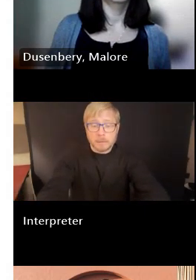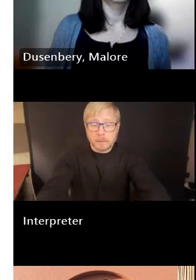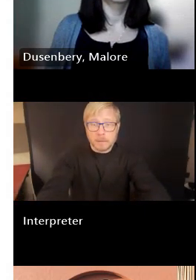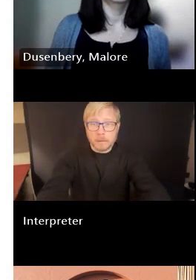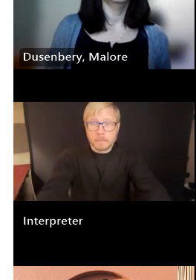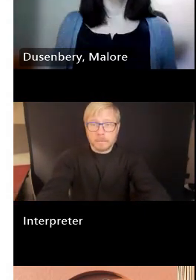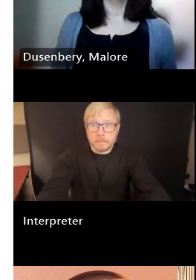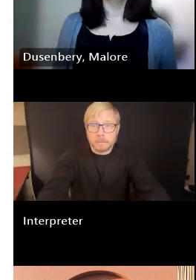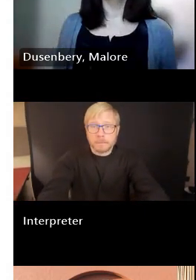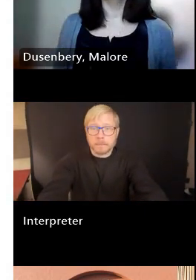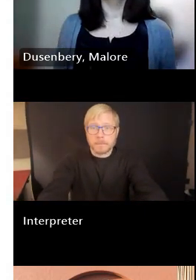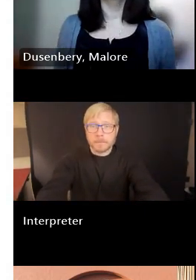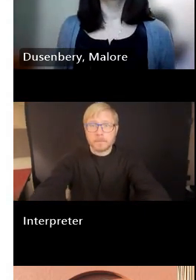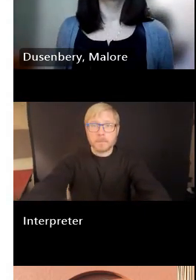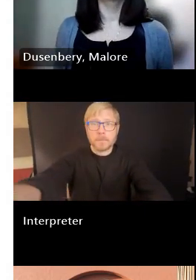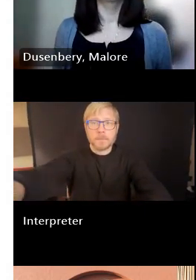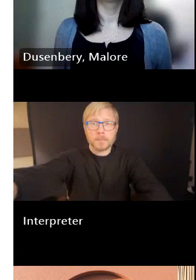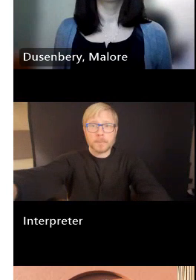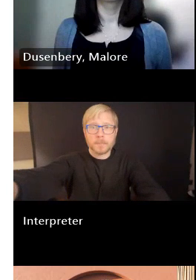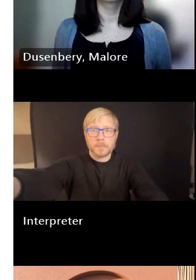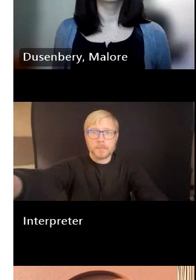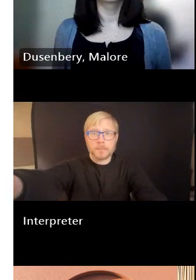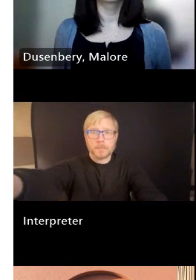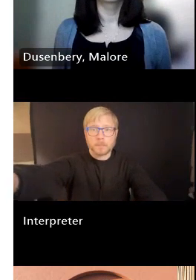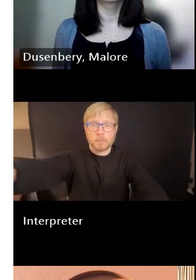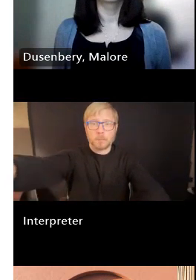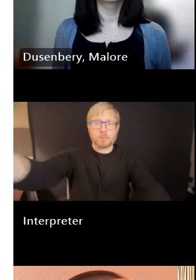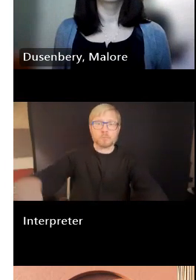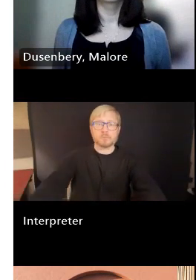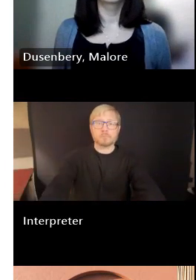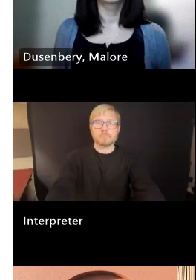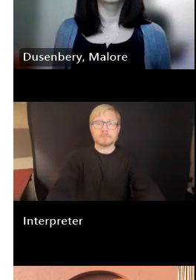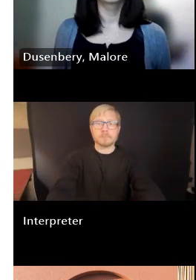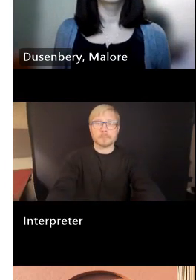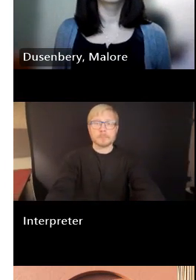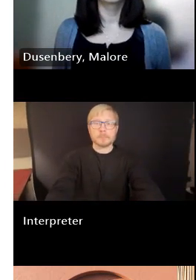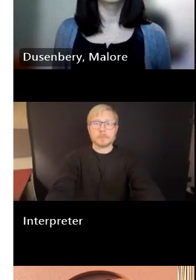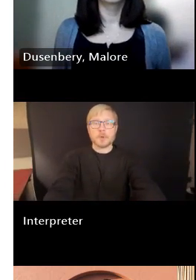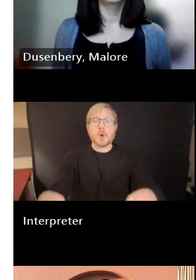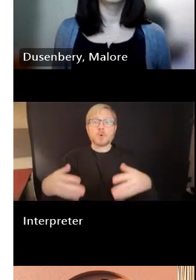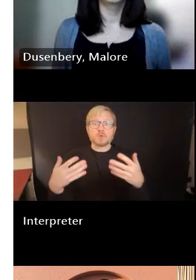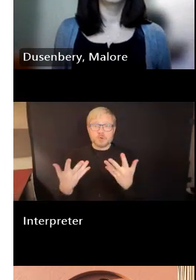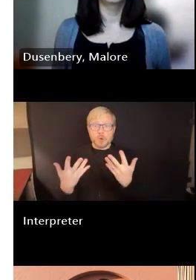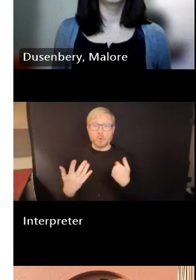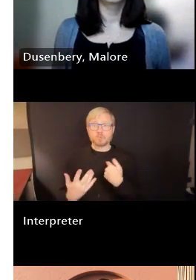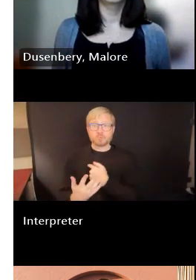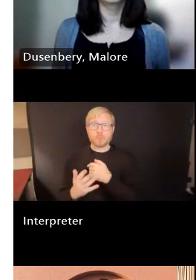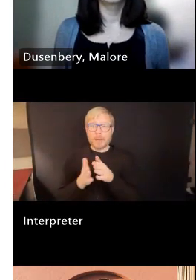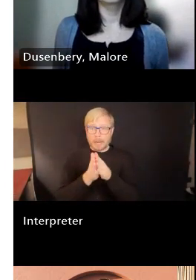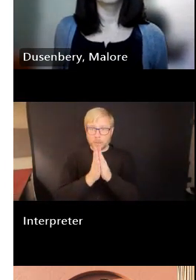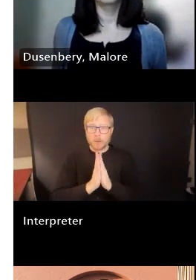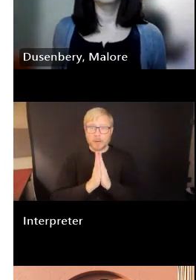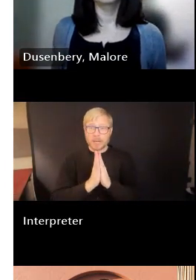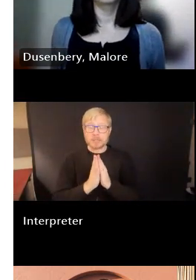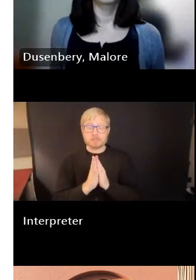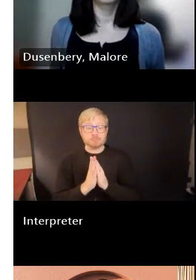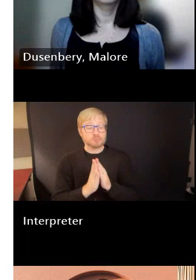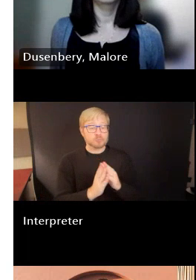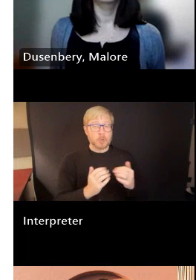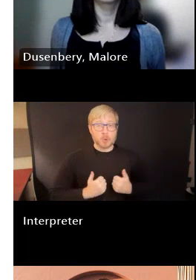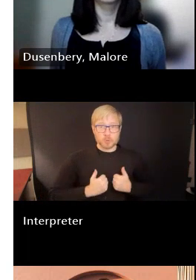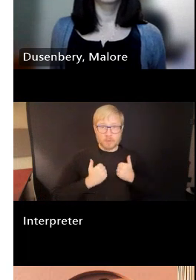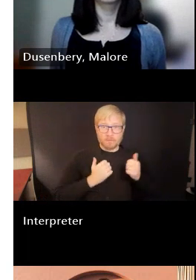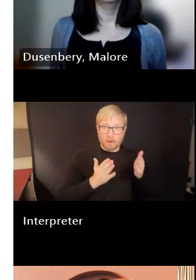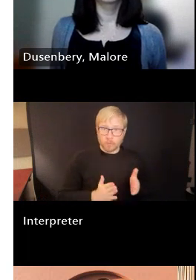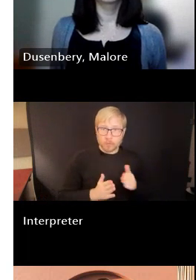Okay. So the first thing is, when we asked both practitioners and survivors about availability of programs